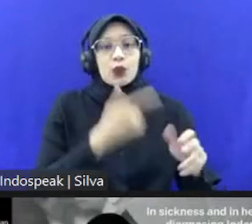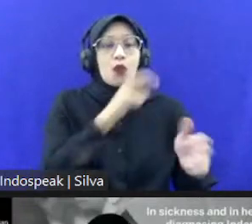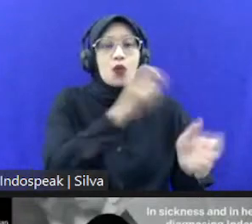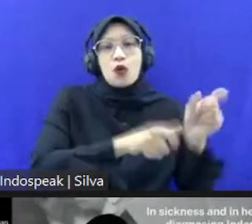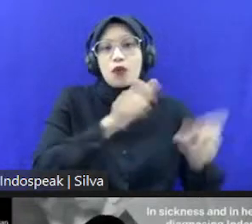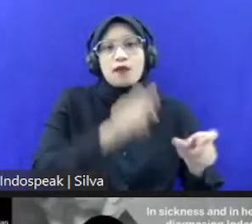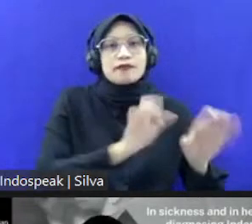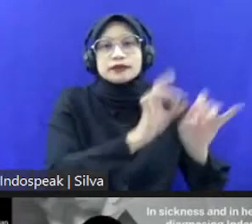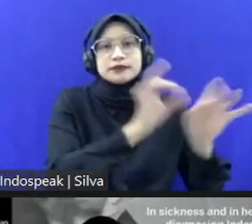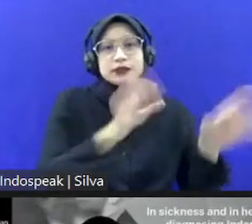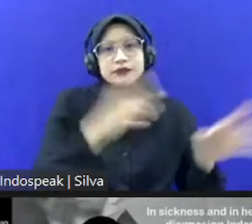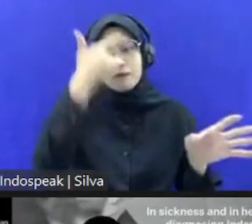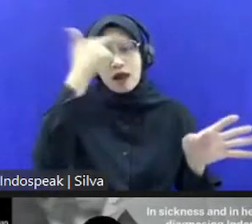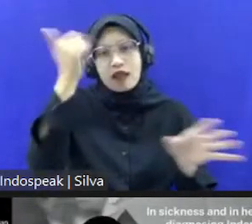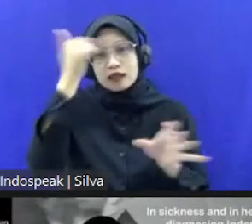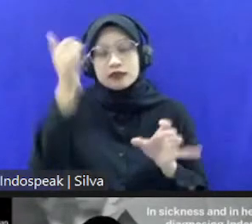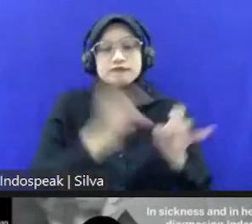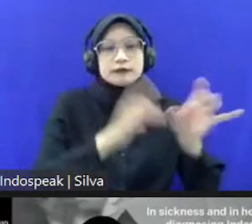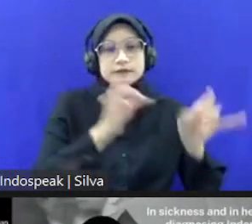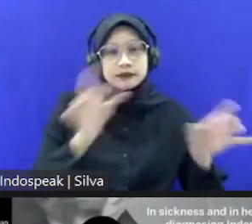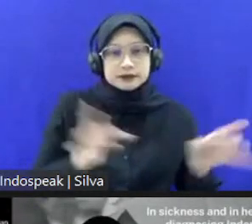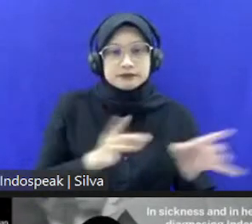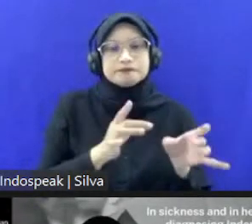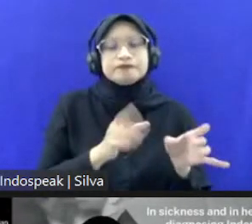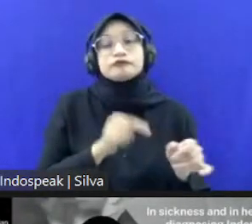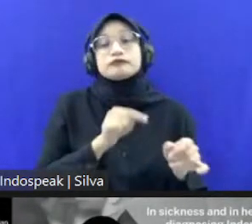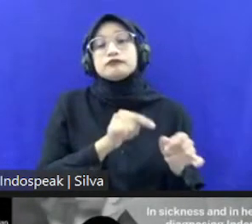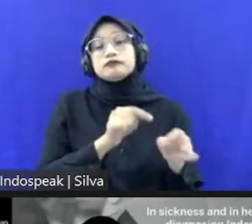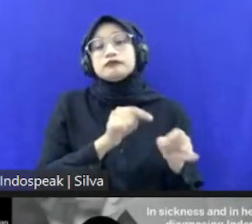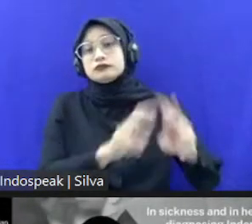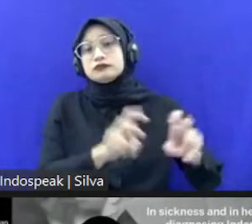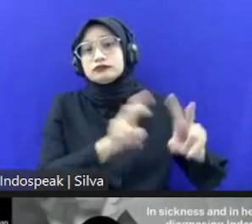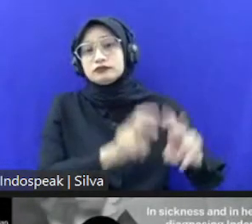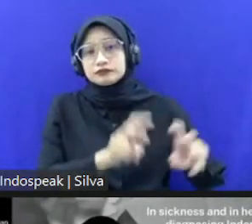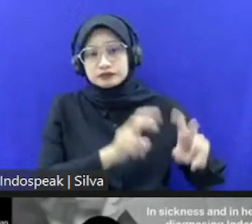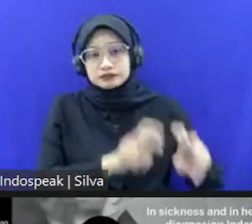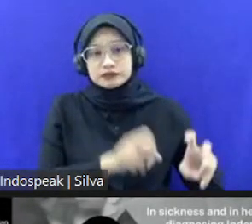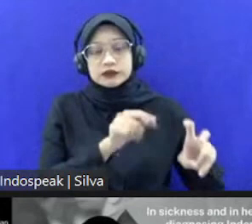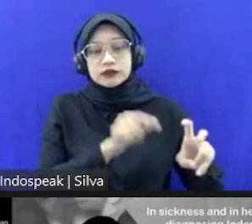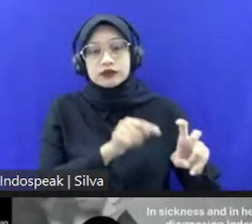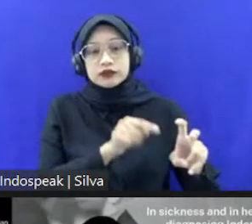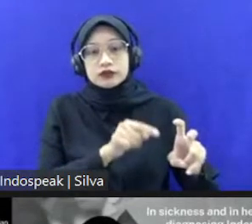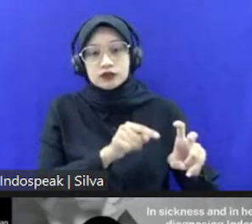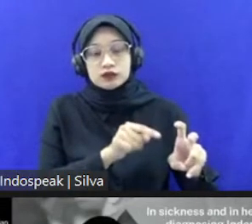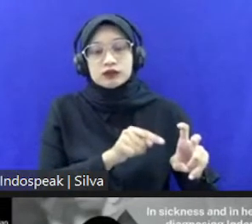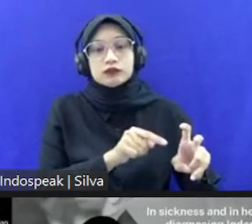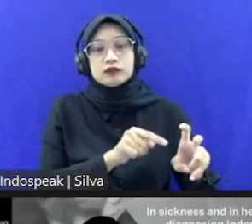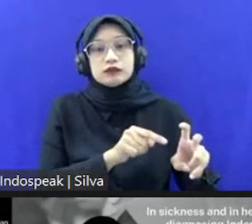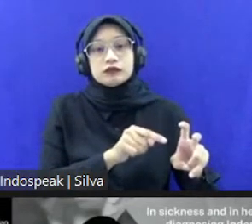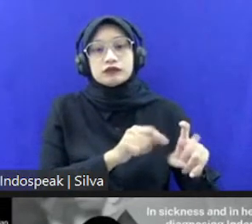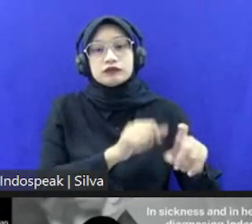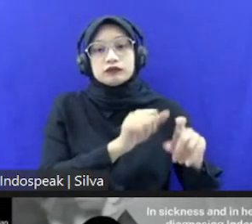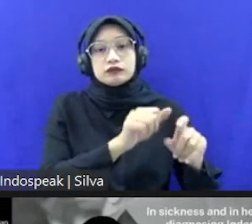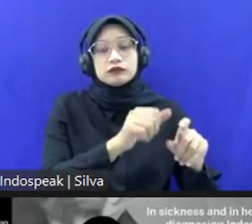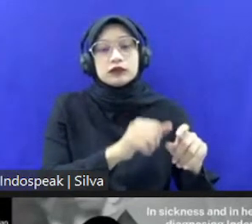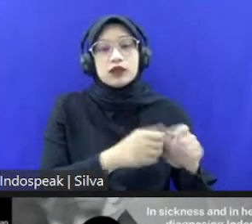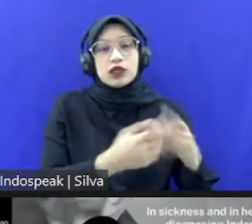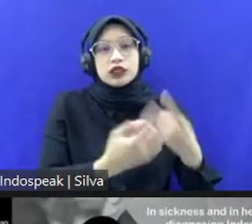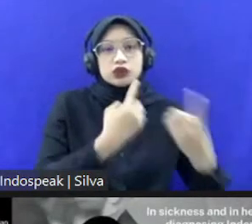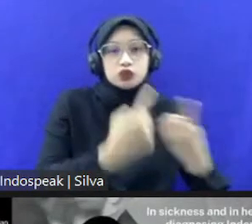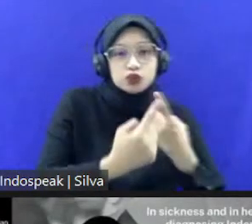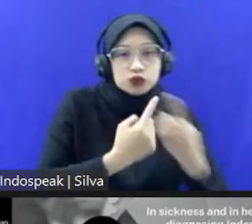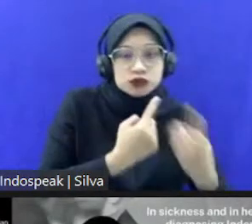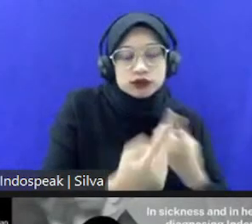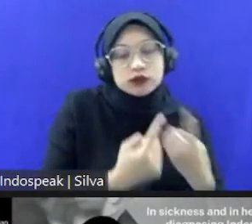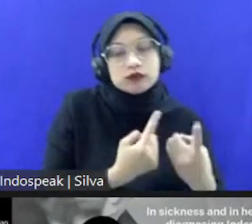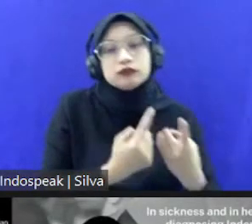in Indonesia. And through their processes and exercise and intensive discussion,